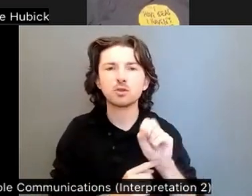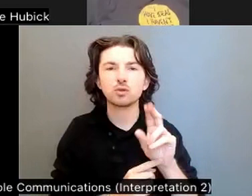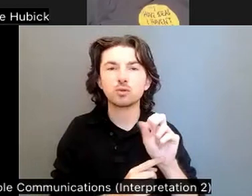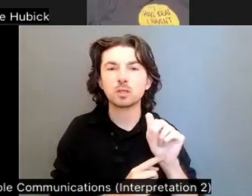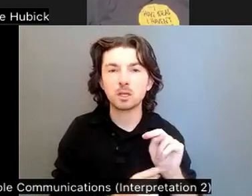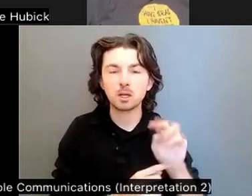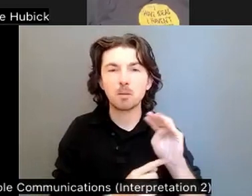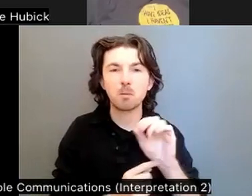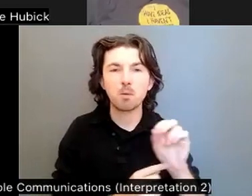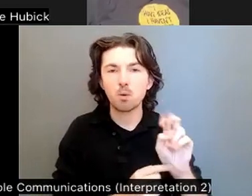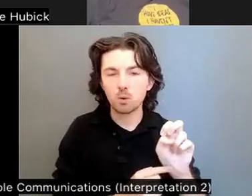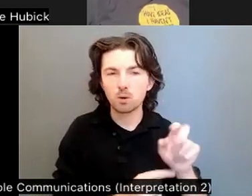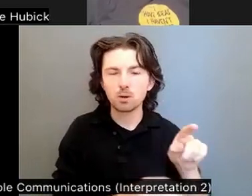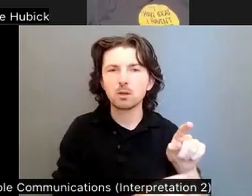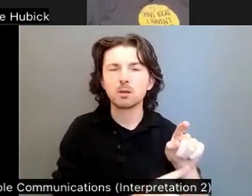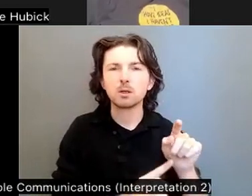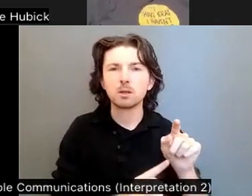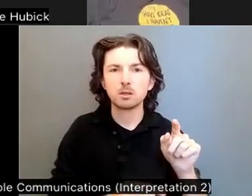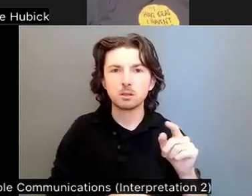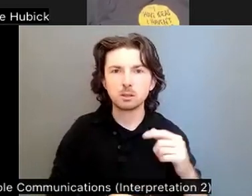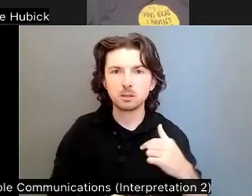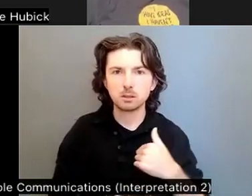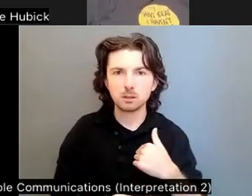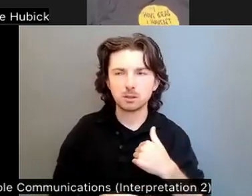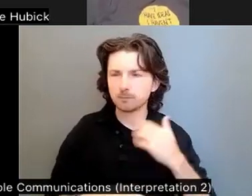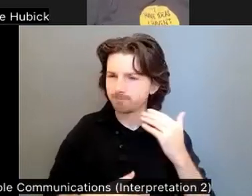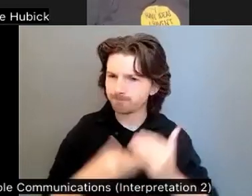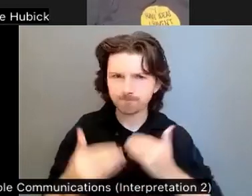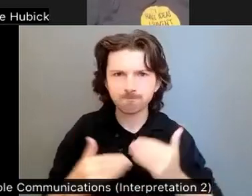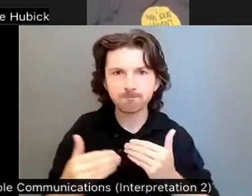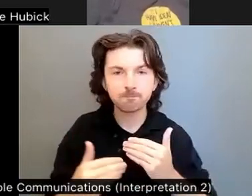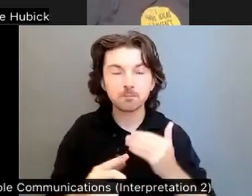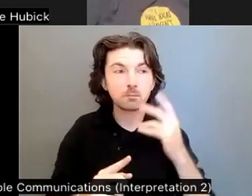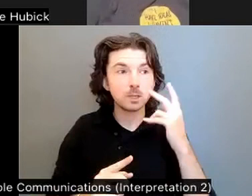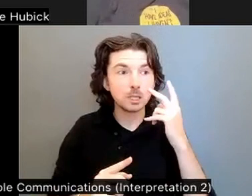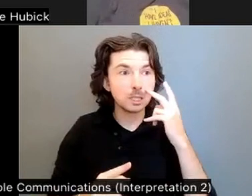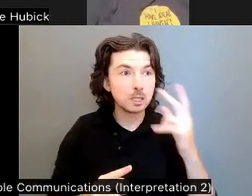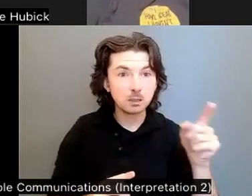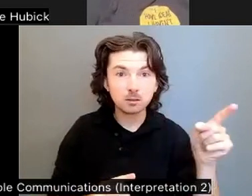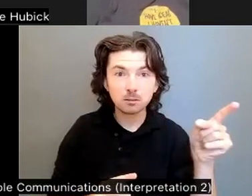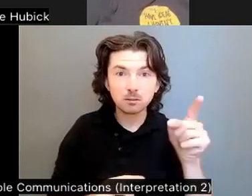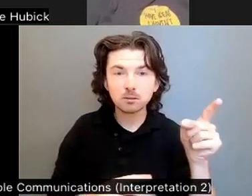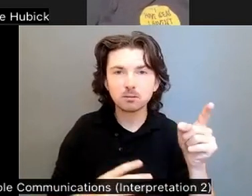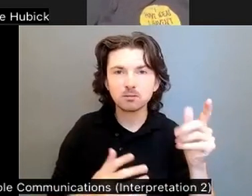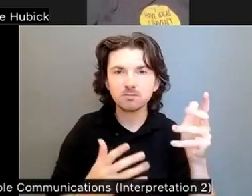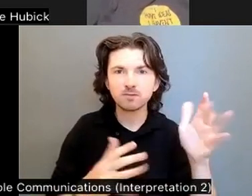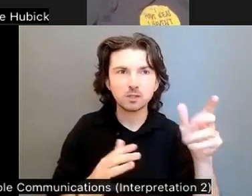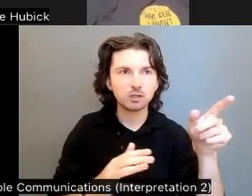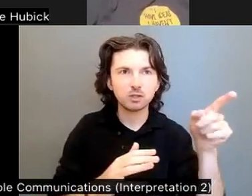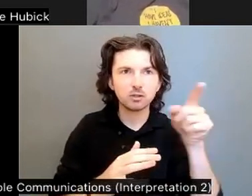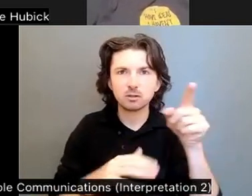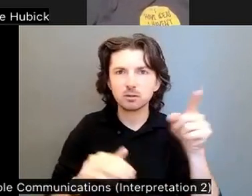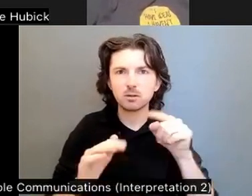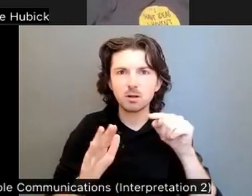and Michael Hickson did not, were murdered by this injustice. And,